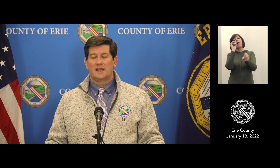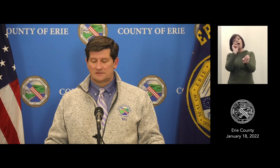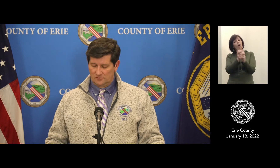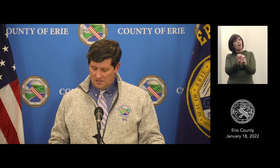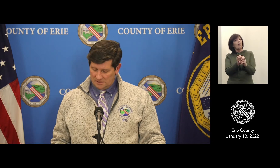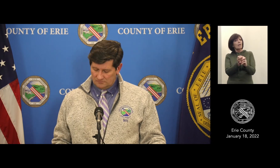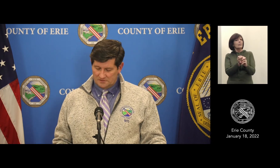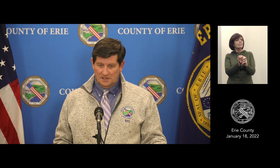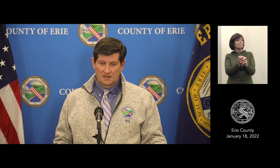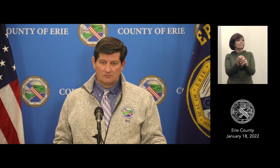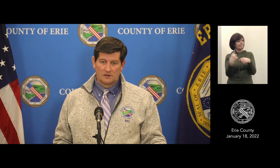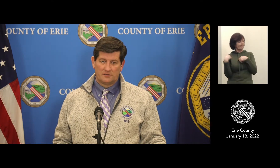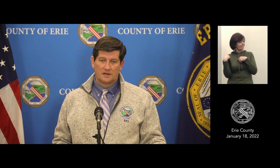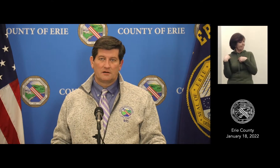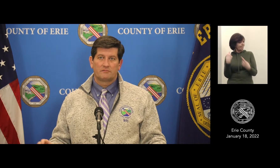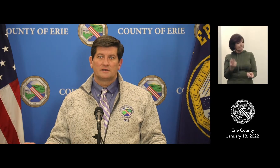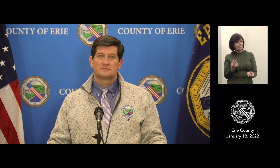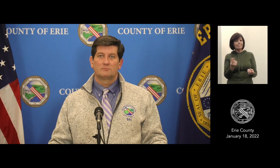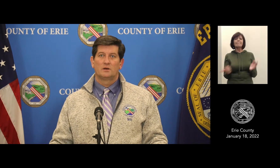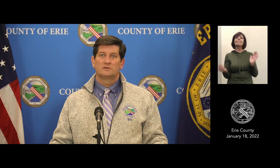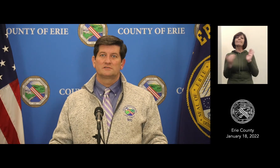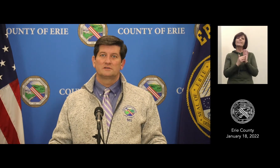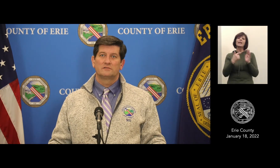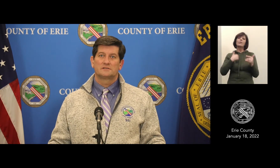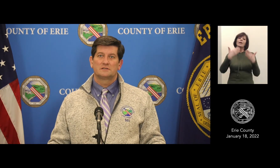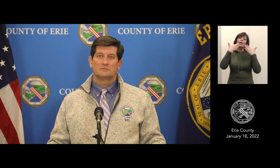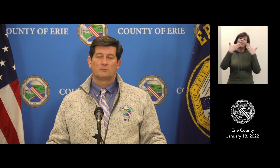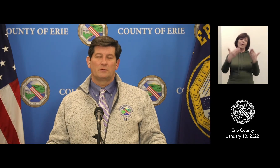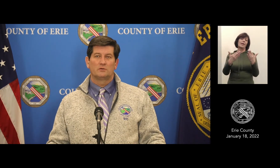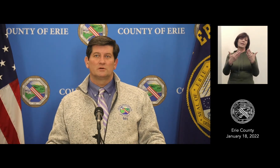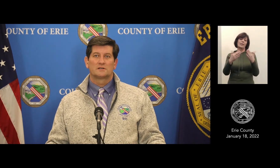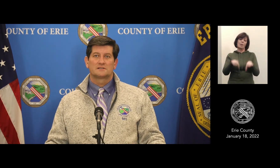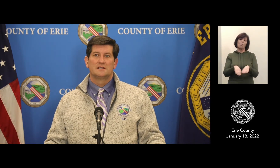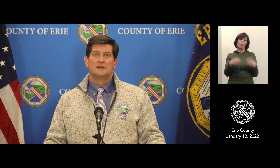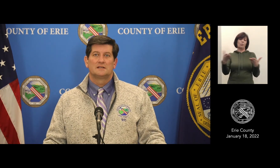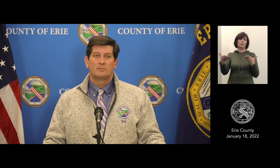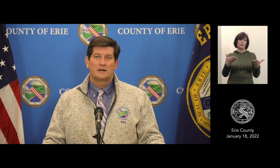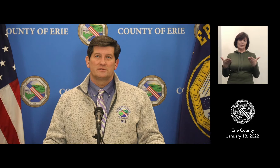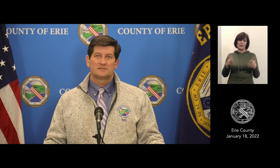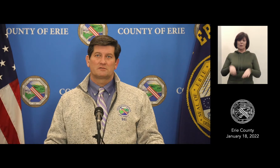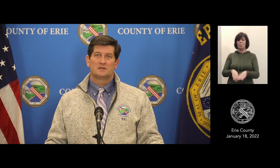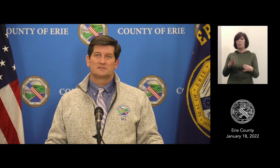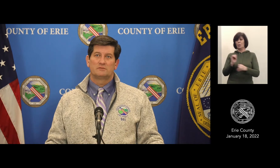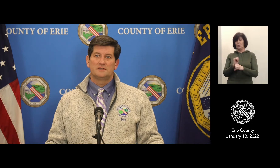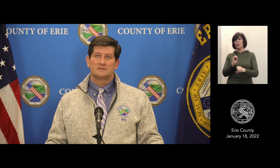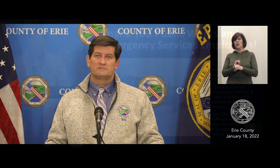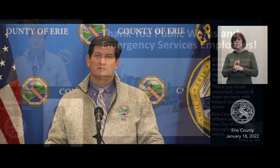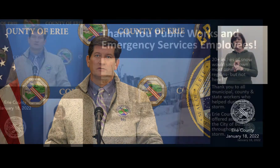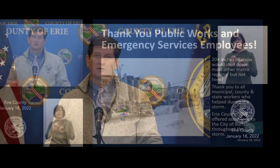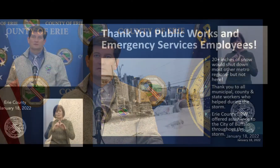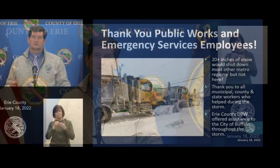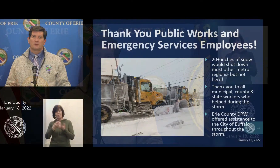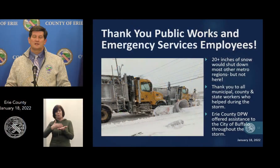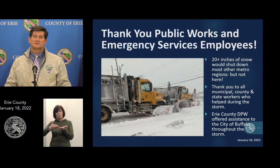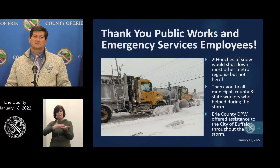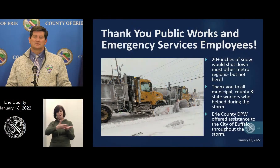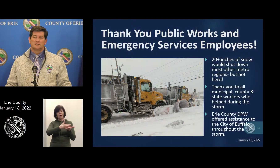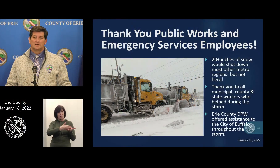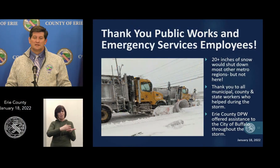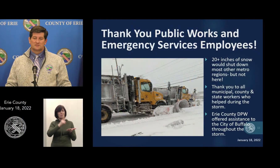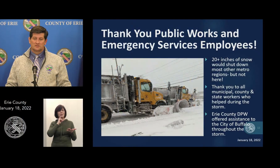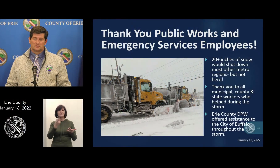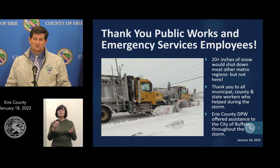these last few days. Once again, I want to thank our friends from Public Service and our Public Works departments across the region for their great